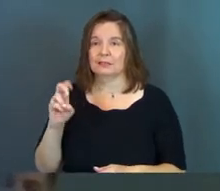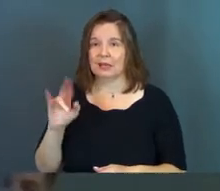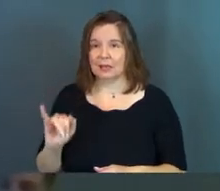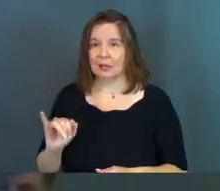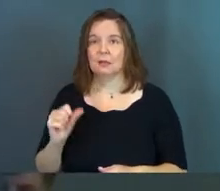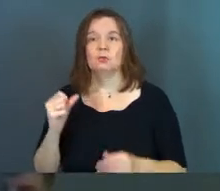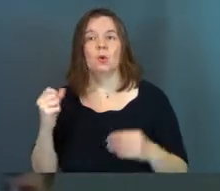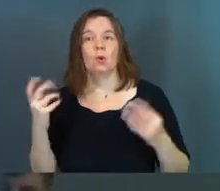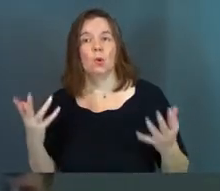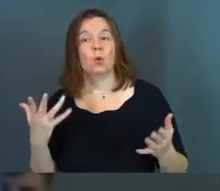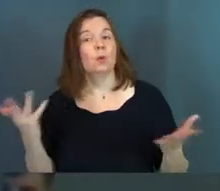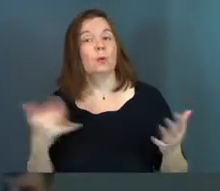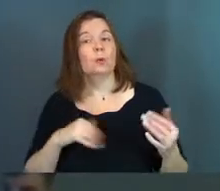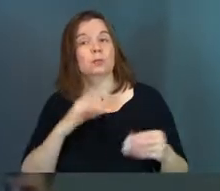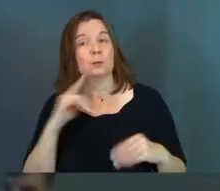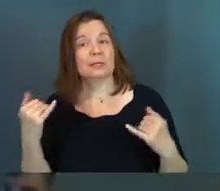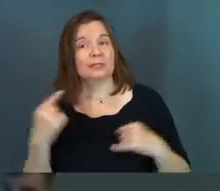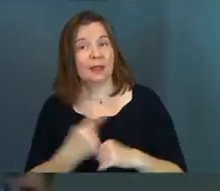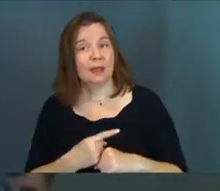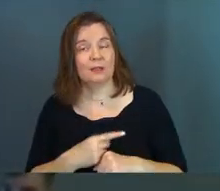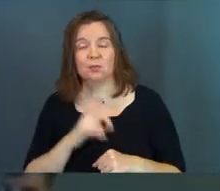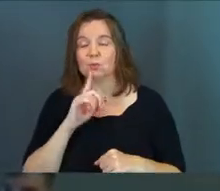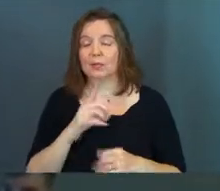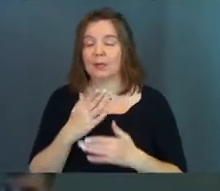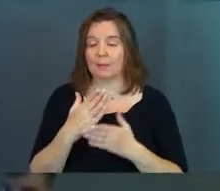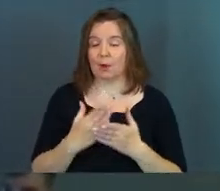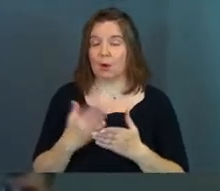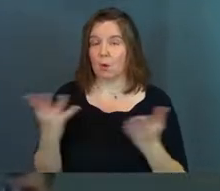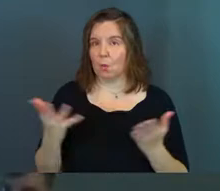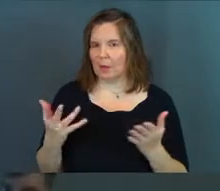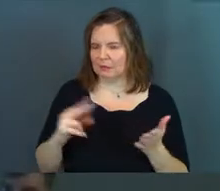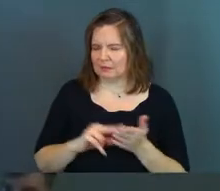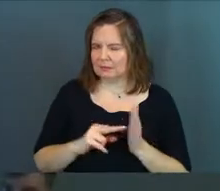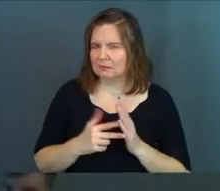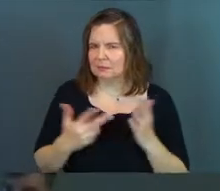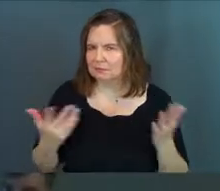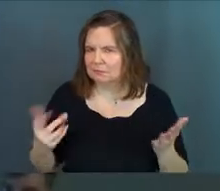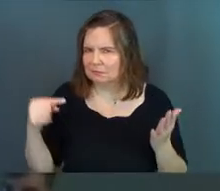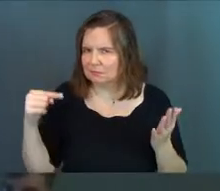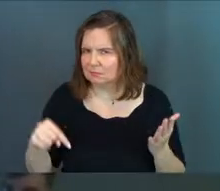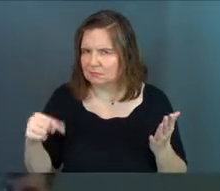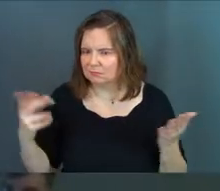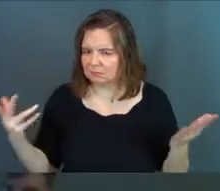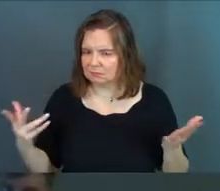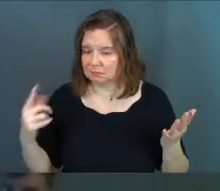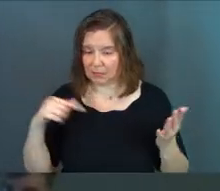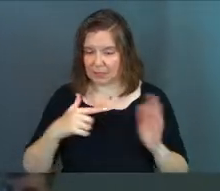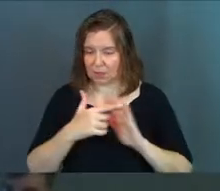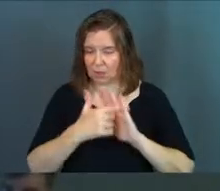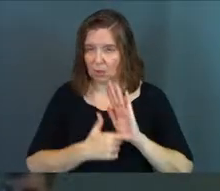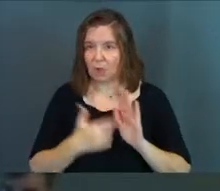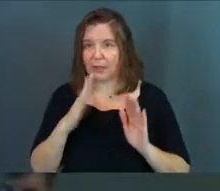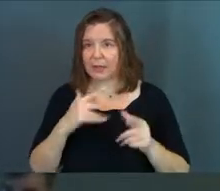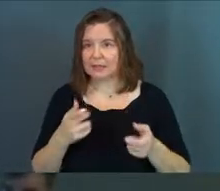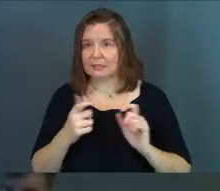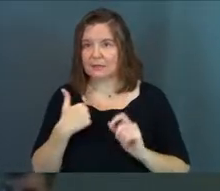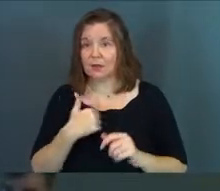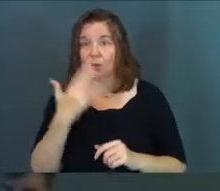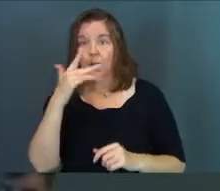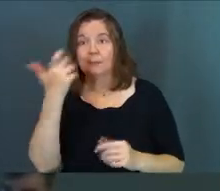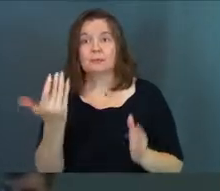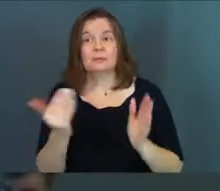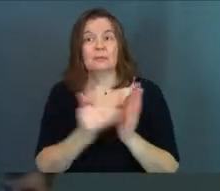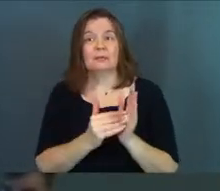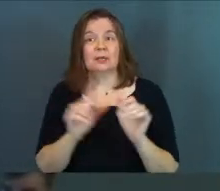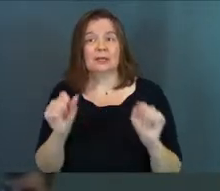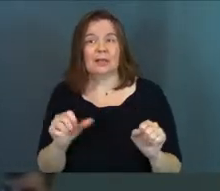And so what we're going to talk about today is really just part of like, what is this, okay? What is this law that God has given us? Because